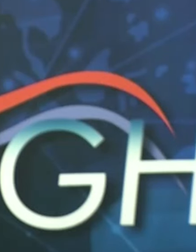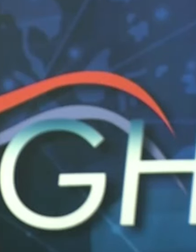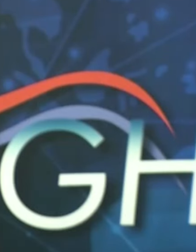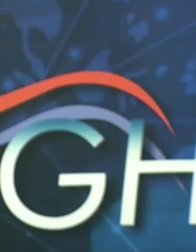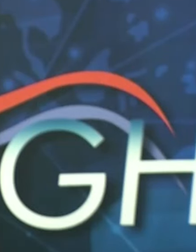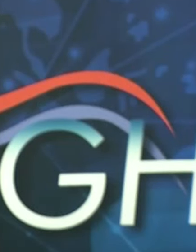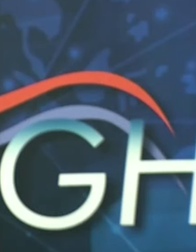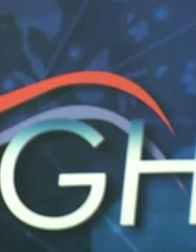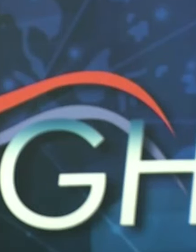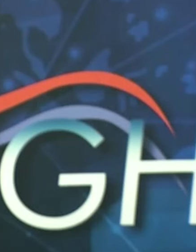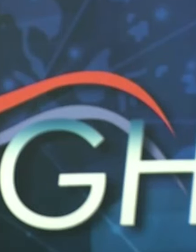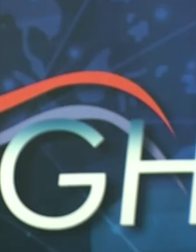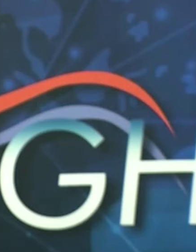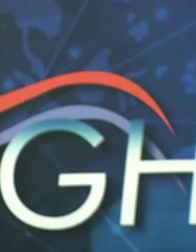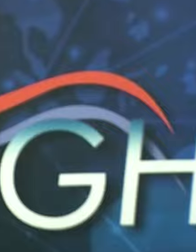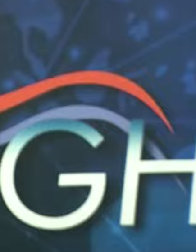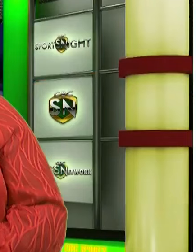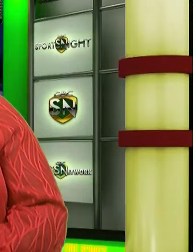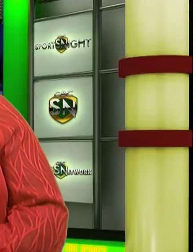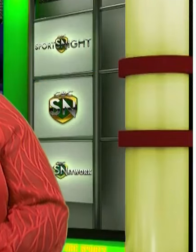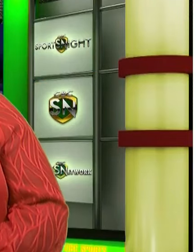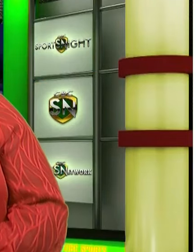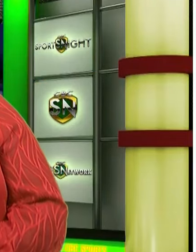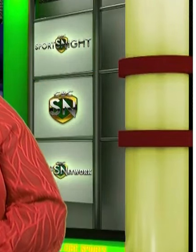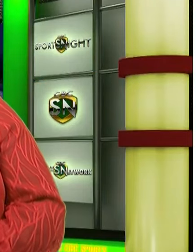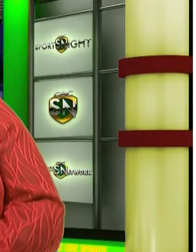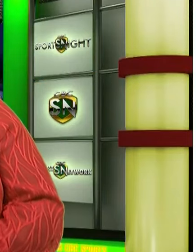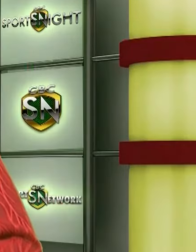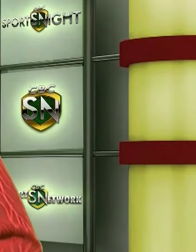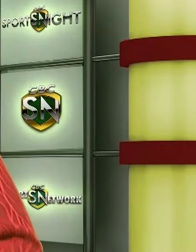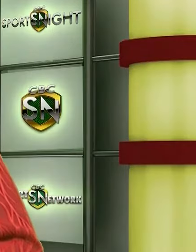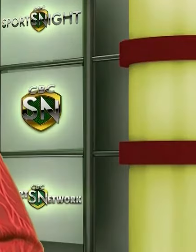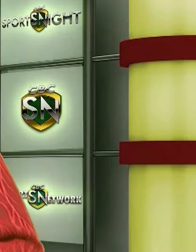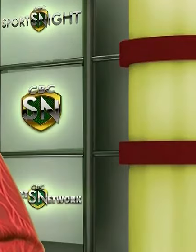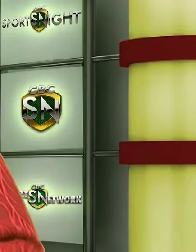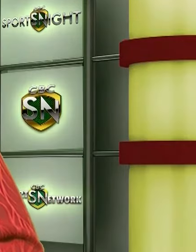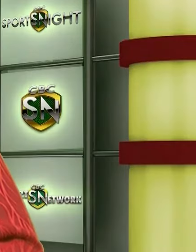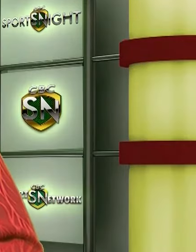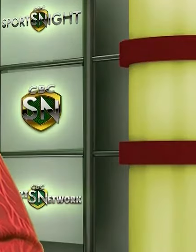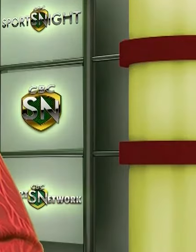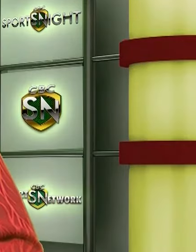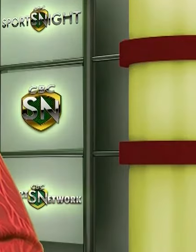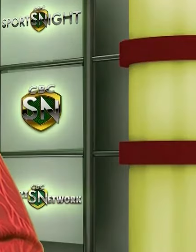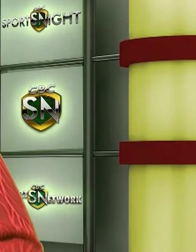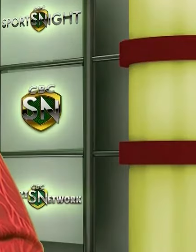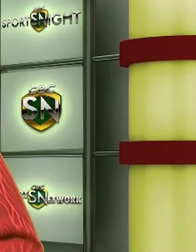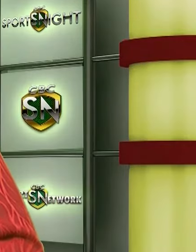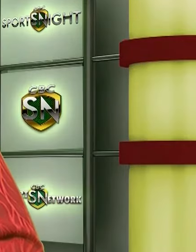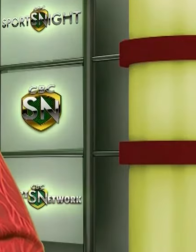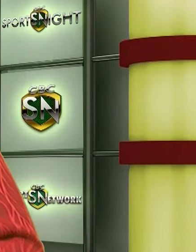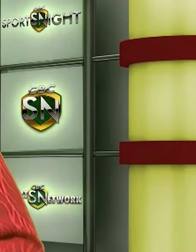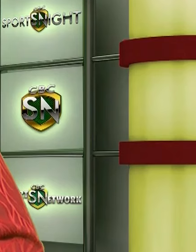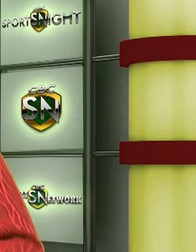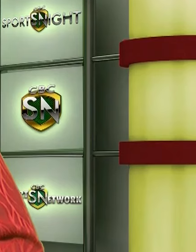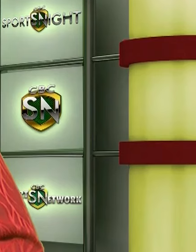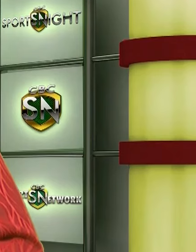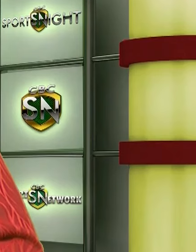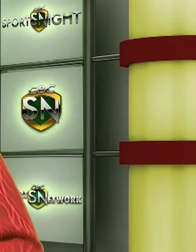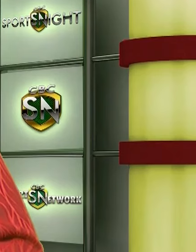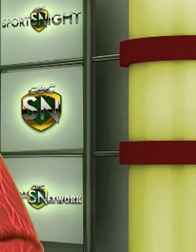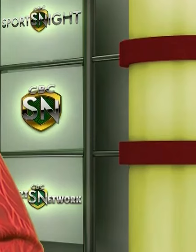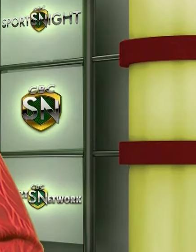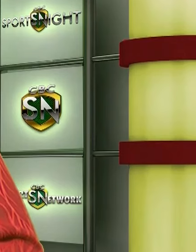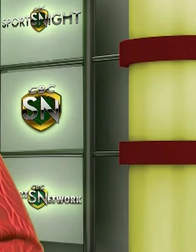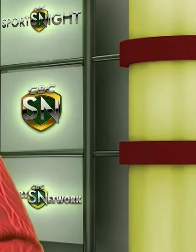Anne-Marie Burke is back with another look at sports. Anne-Marie. Well, thanks, Pearson. Barbados won another gold medal at the 2024 Junior Caribbean